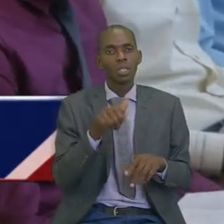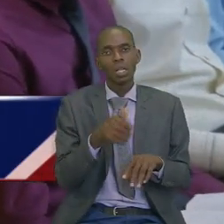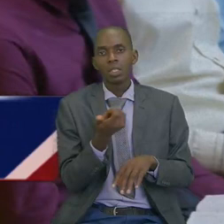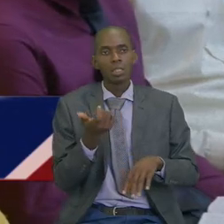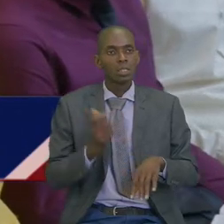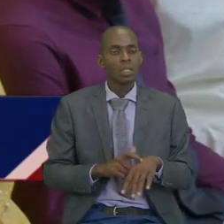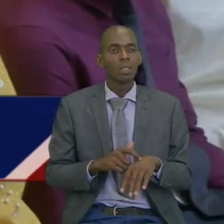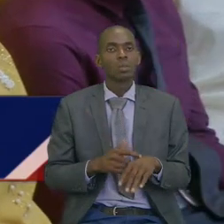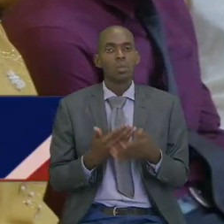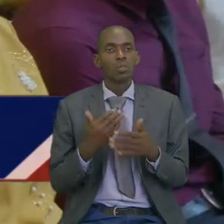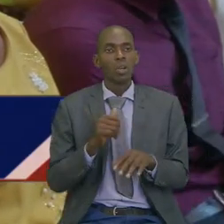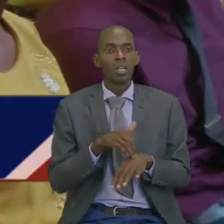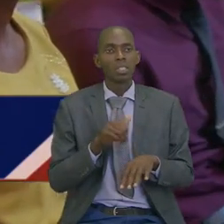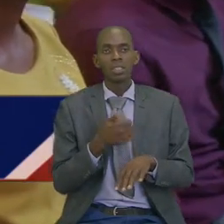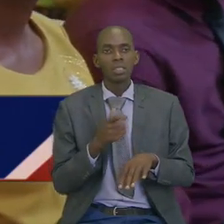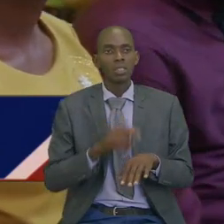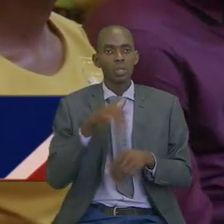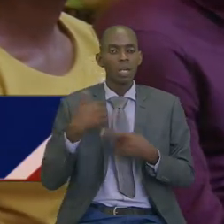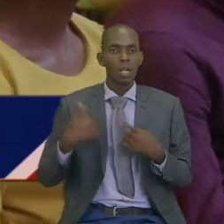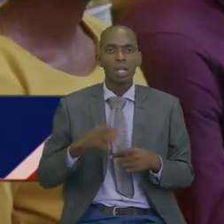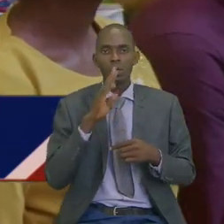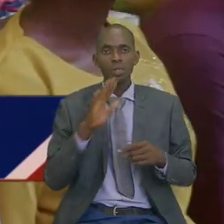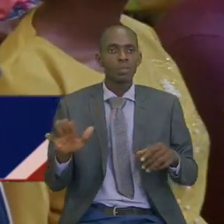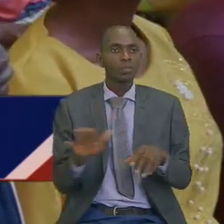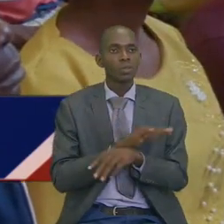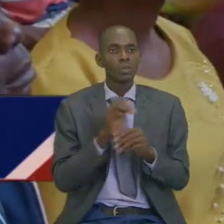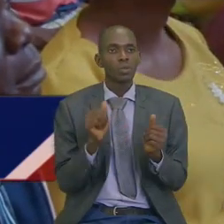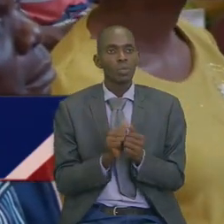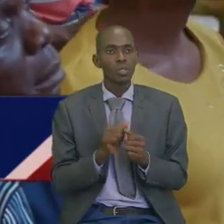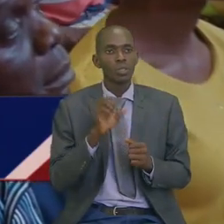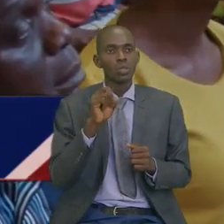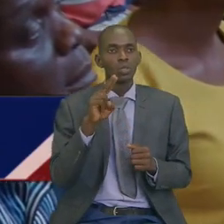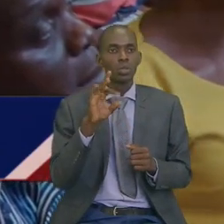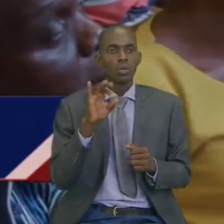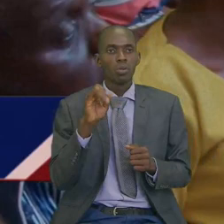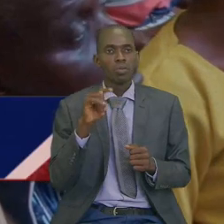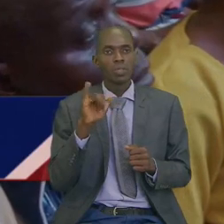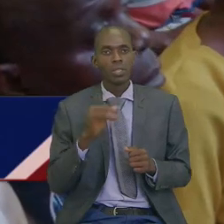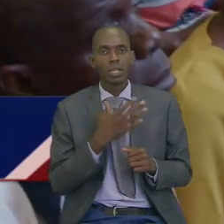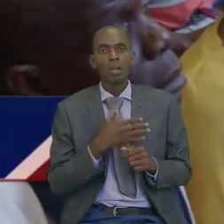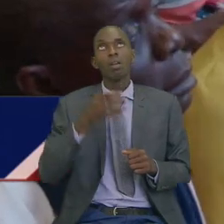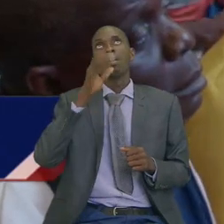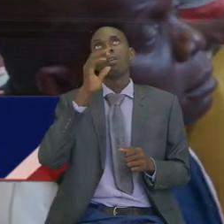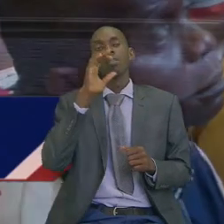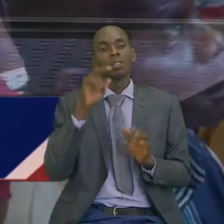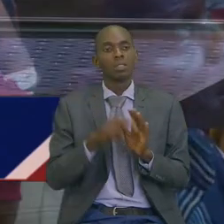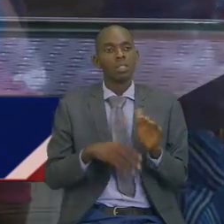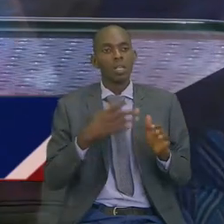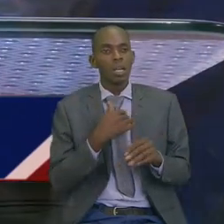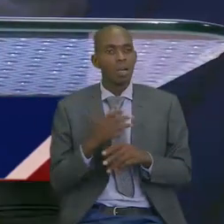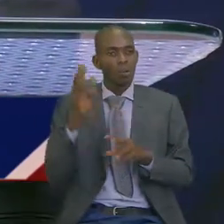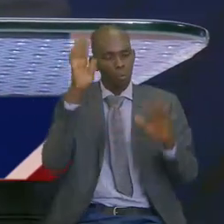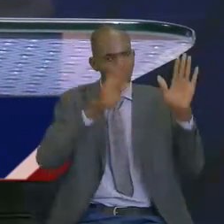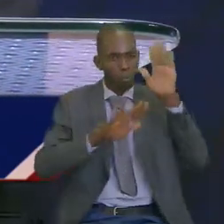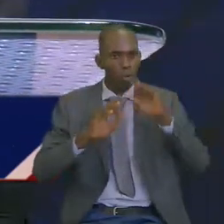be overcharged or suffering and drunkenness and the cares of this life, and so that they